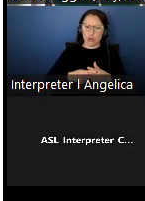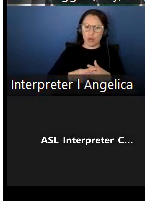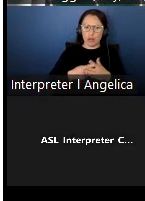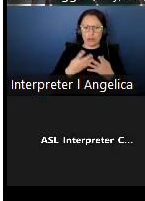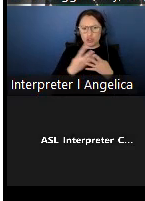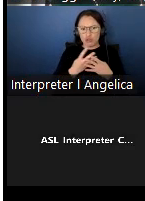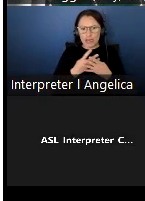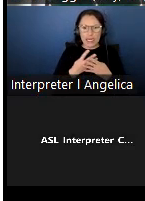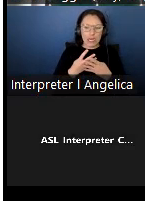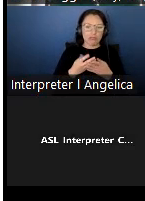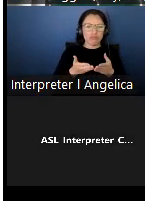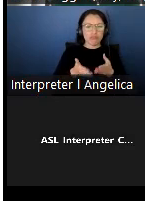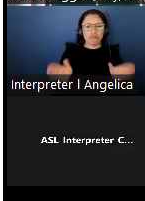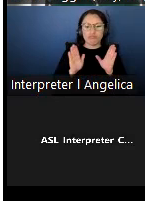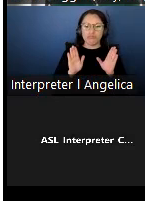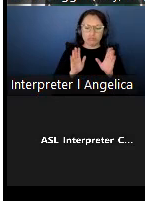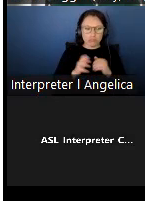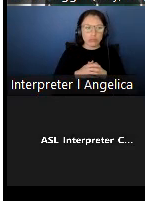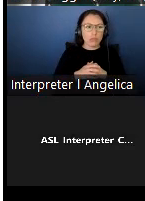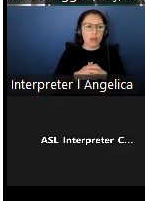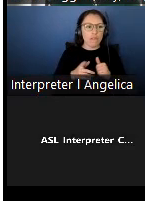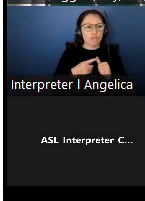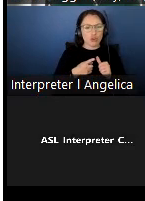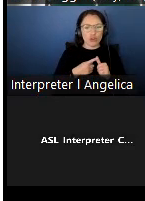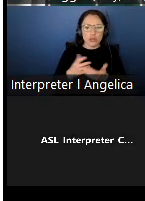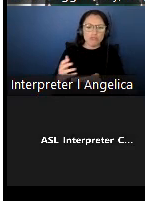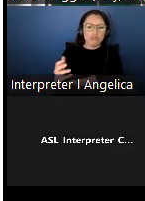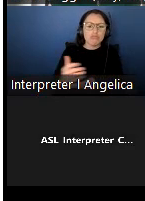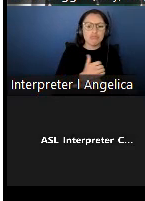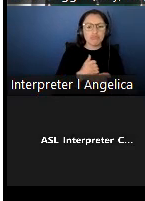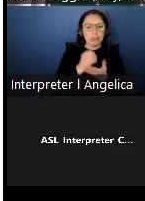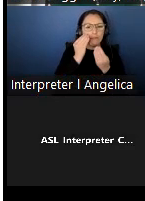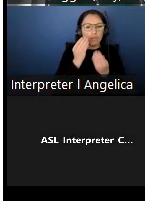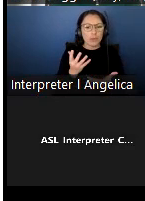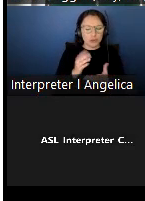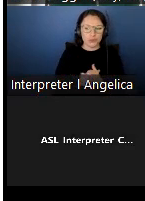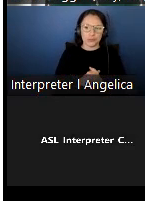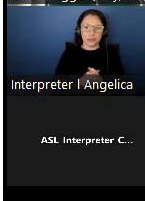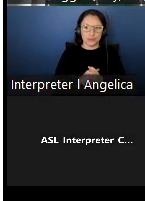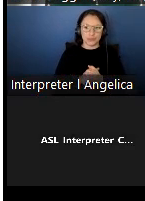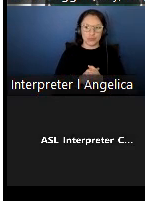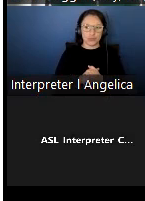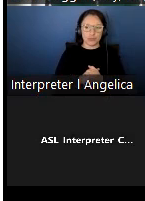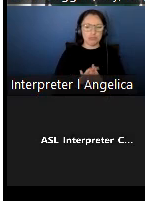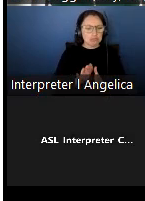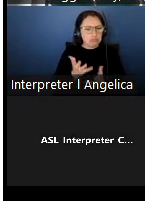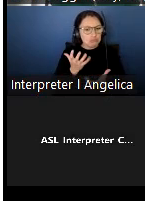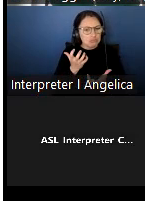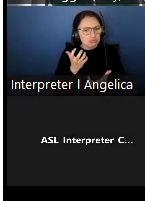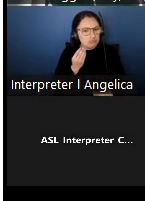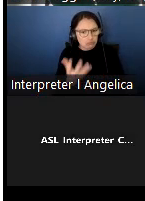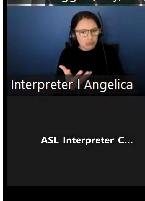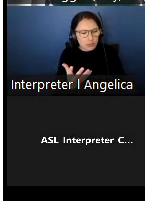screening stage, you can start just by collecting information. Now, I want to note, not all